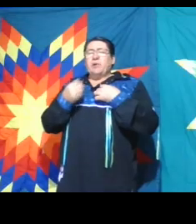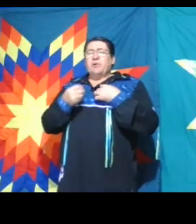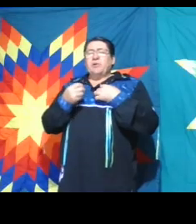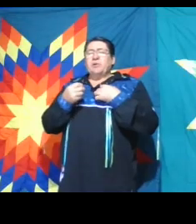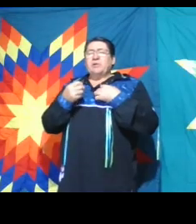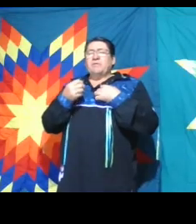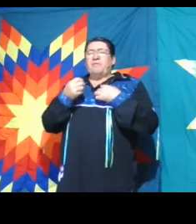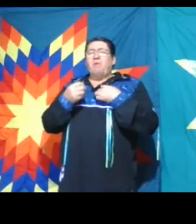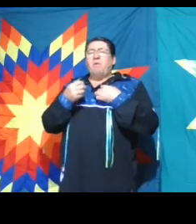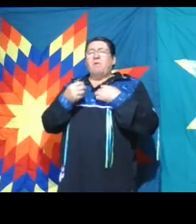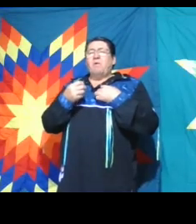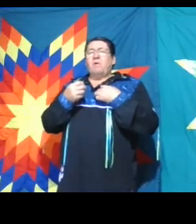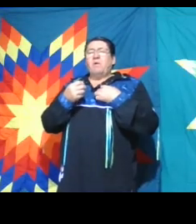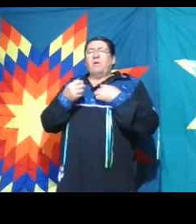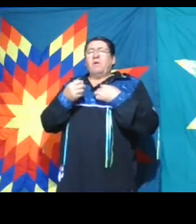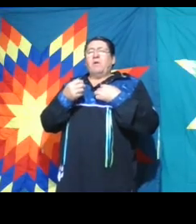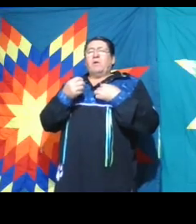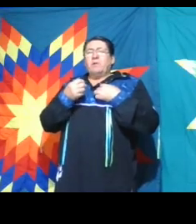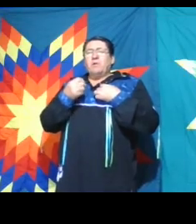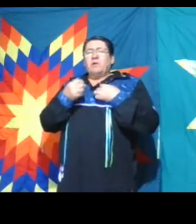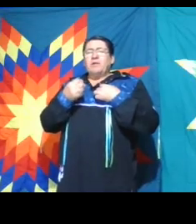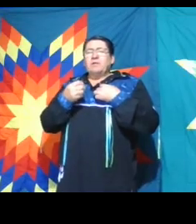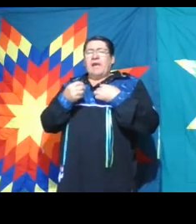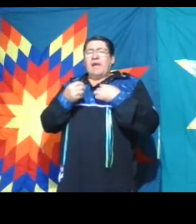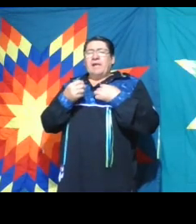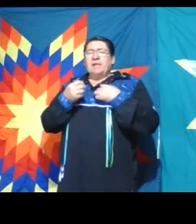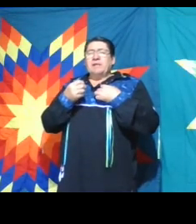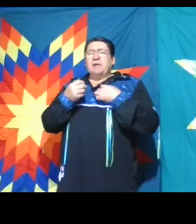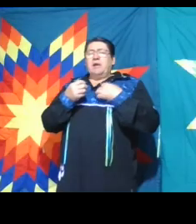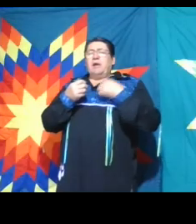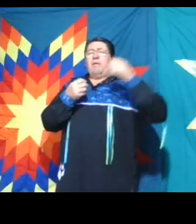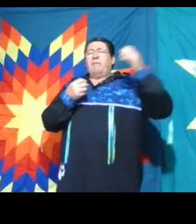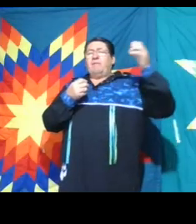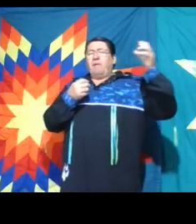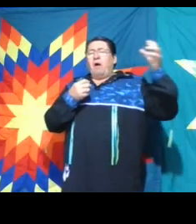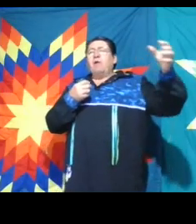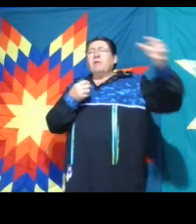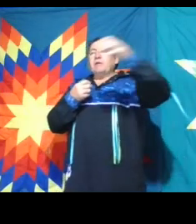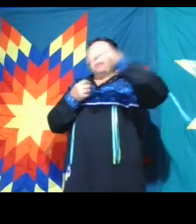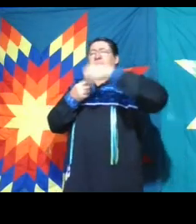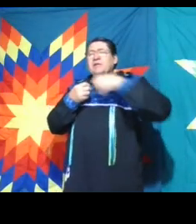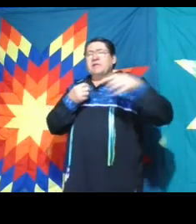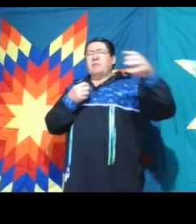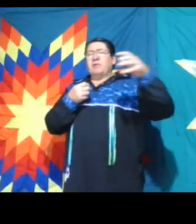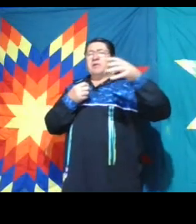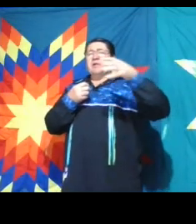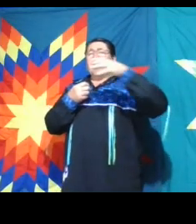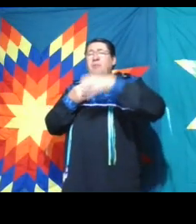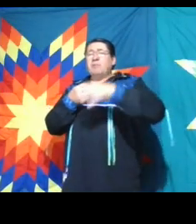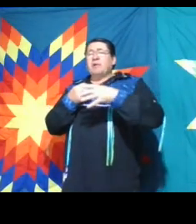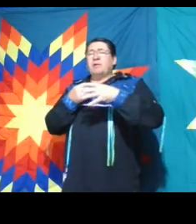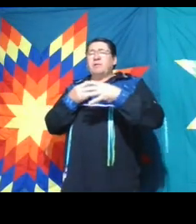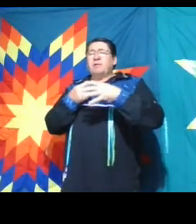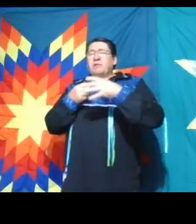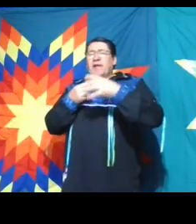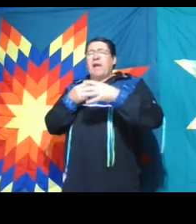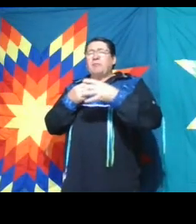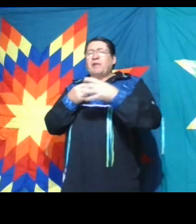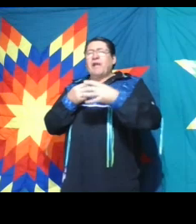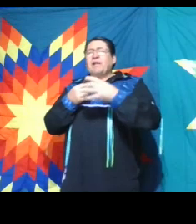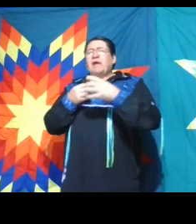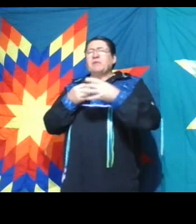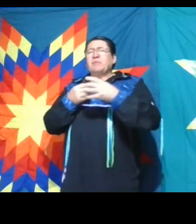Indigenous persons for Curl Oil Sands, for all the Indigenous communities coming to Curl. So